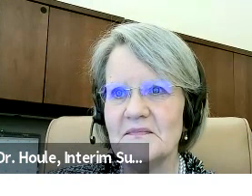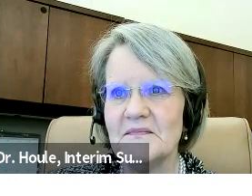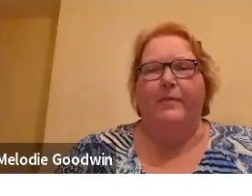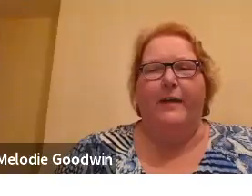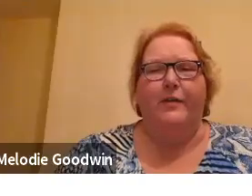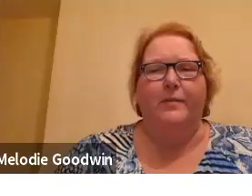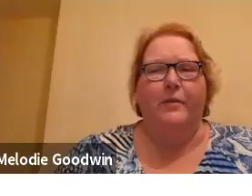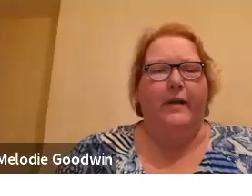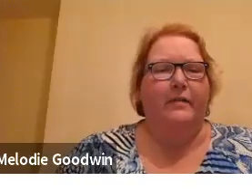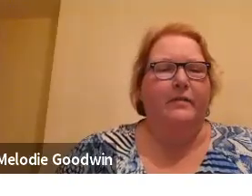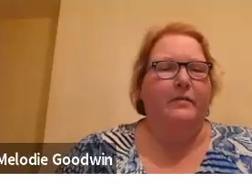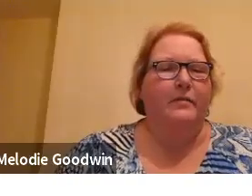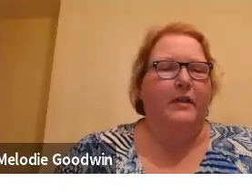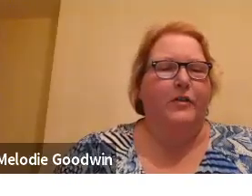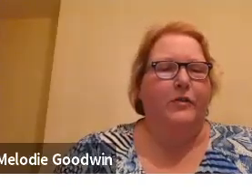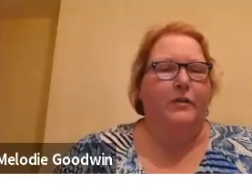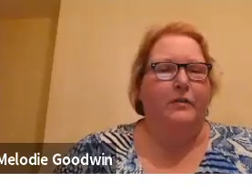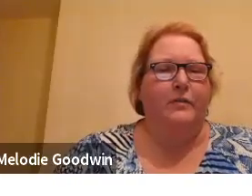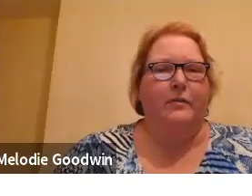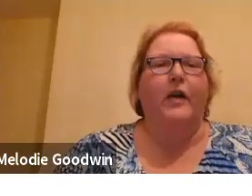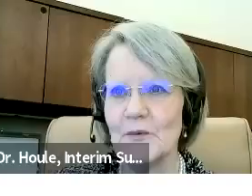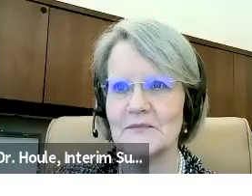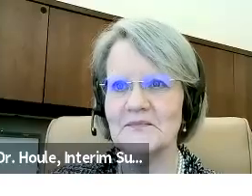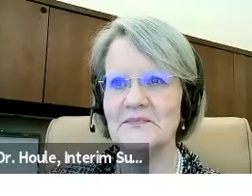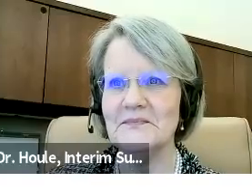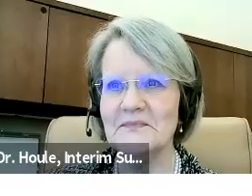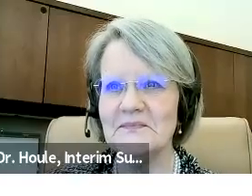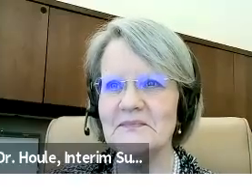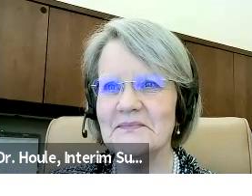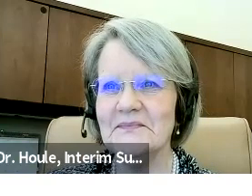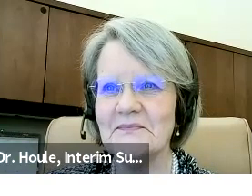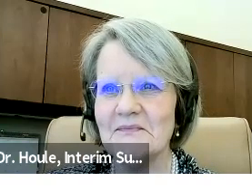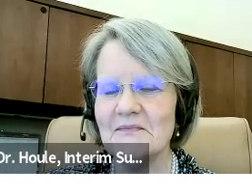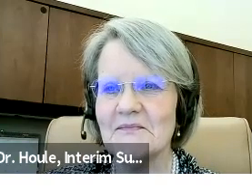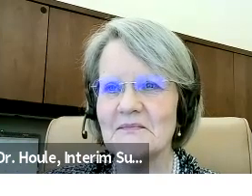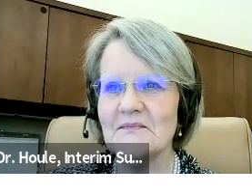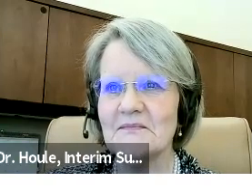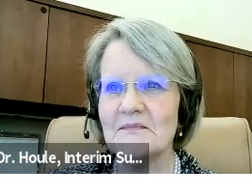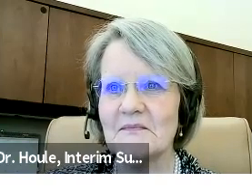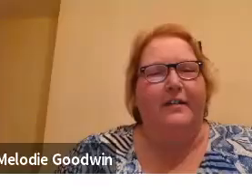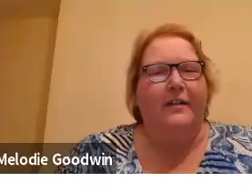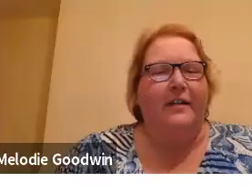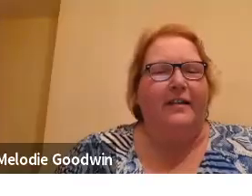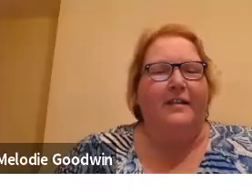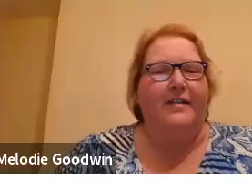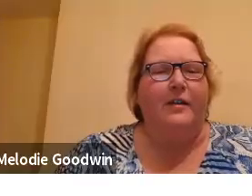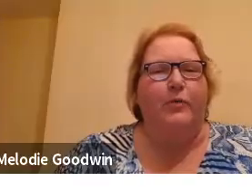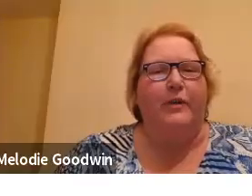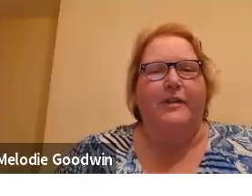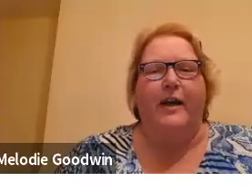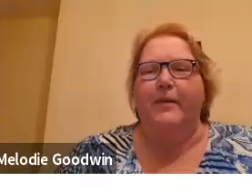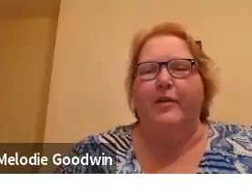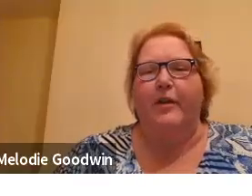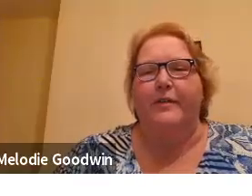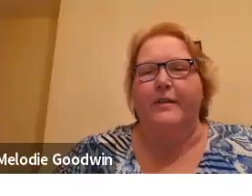I don't think my video is working. It is. I can see you. Okay. Well, thank you for joining us tonight. I think this is an